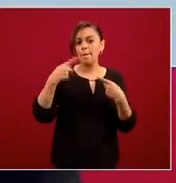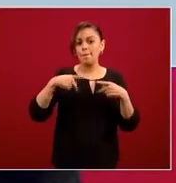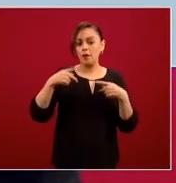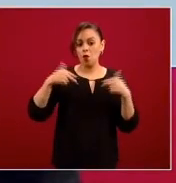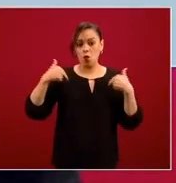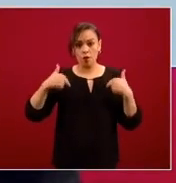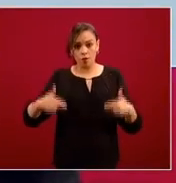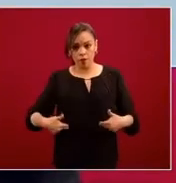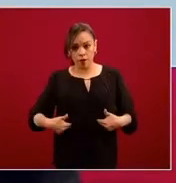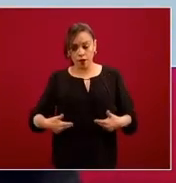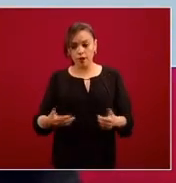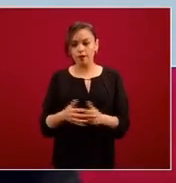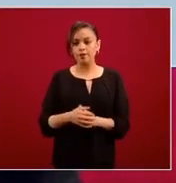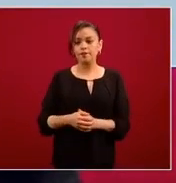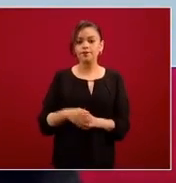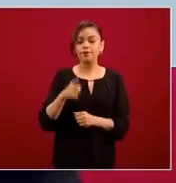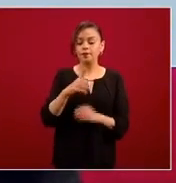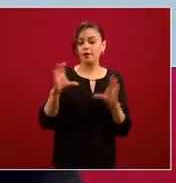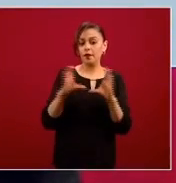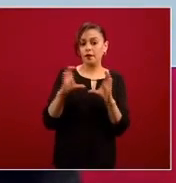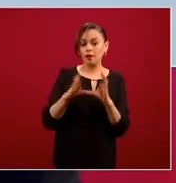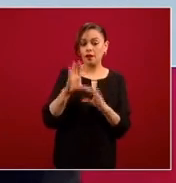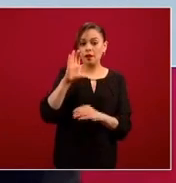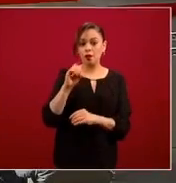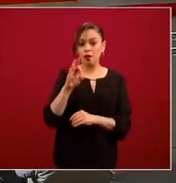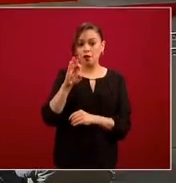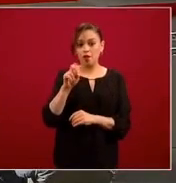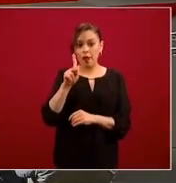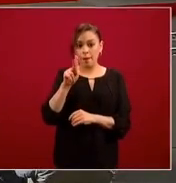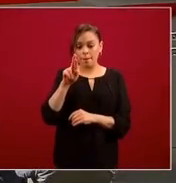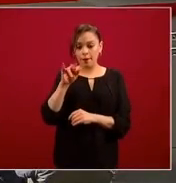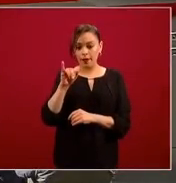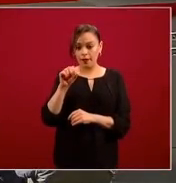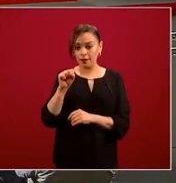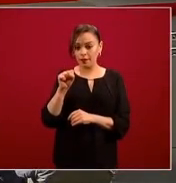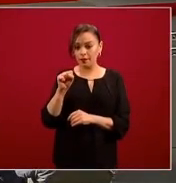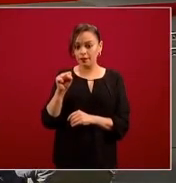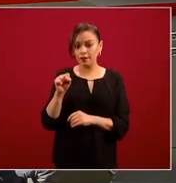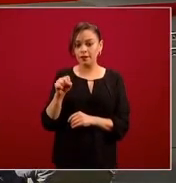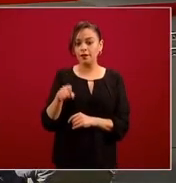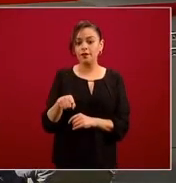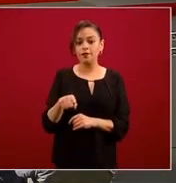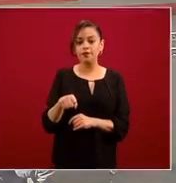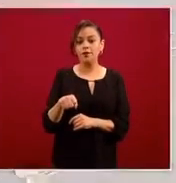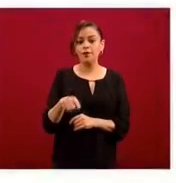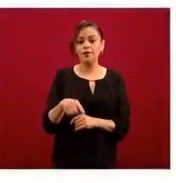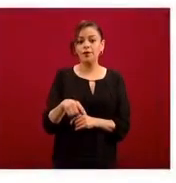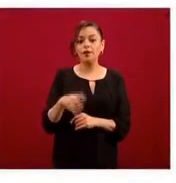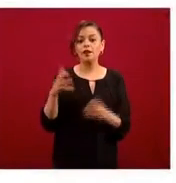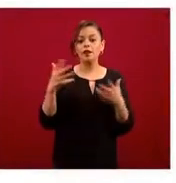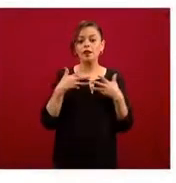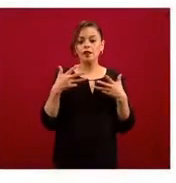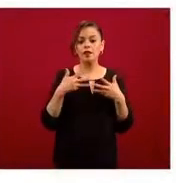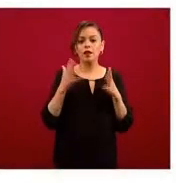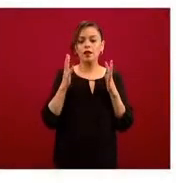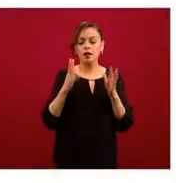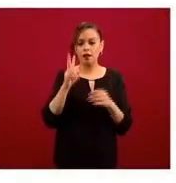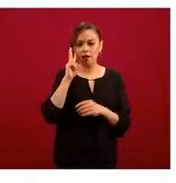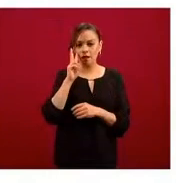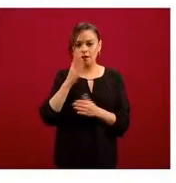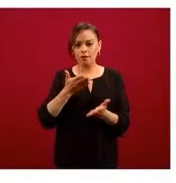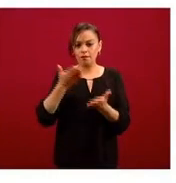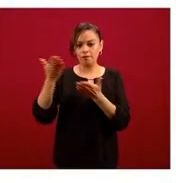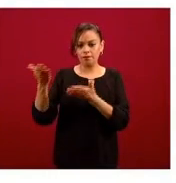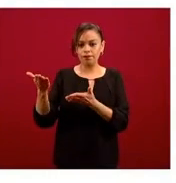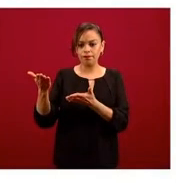iron lungs. And we also have the certification from COFEPRIS. We have a little check mark there.